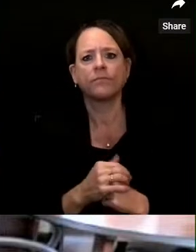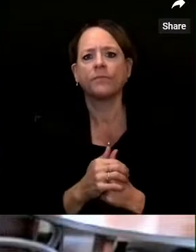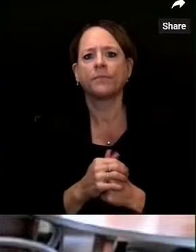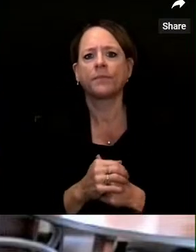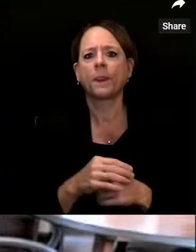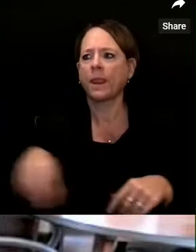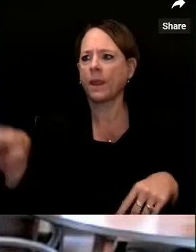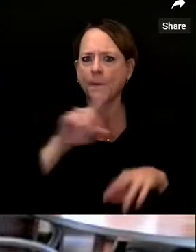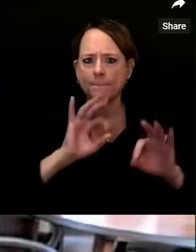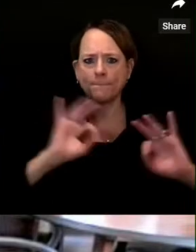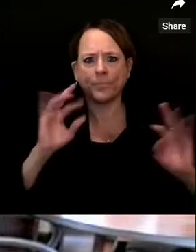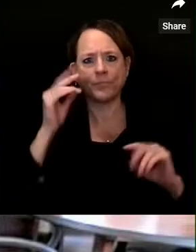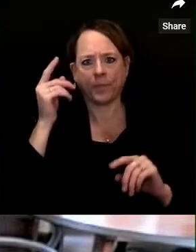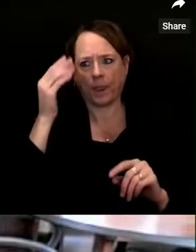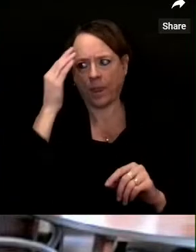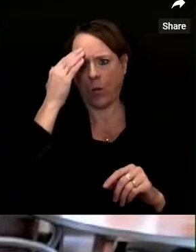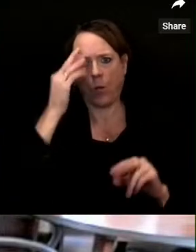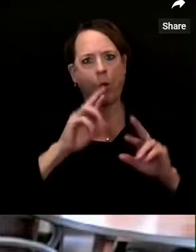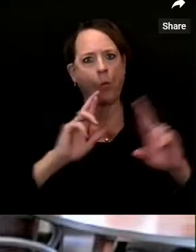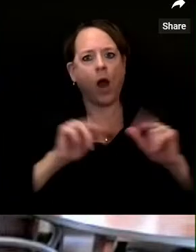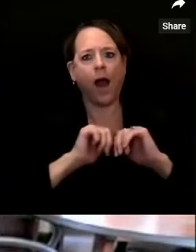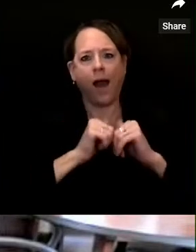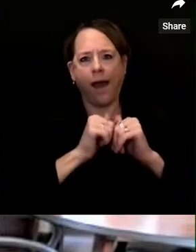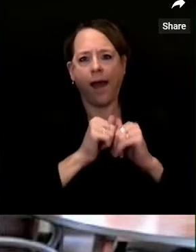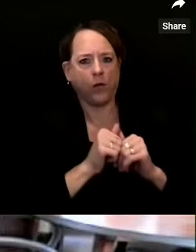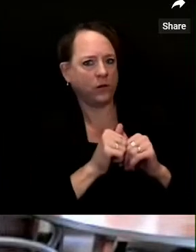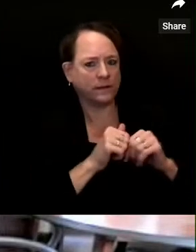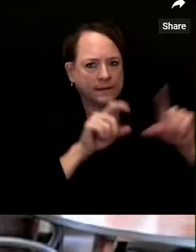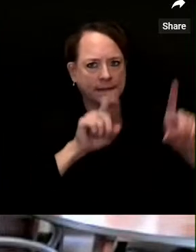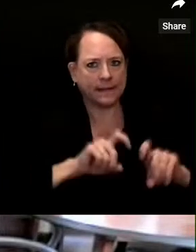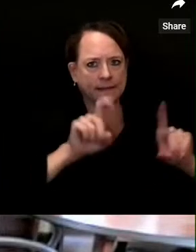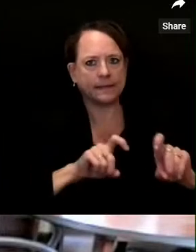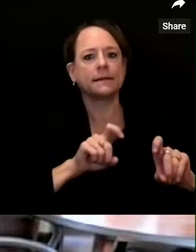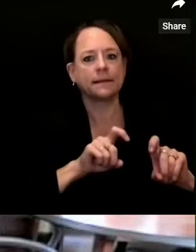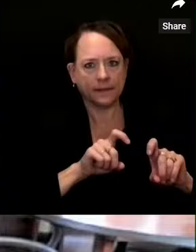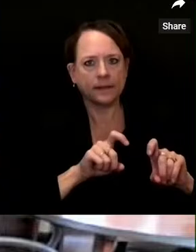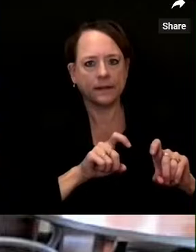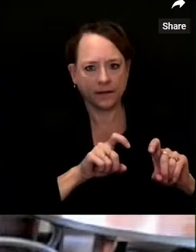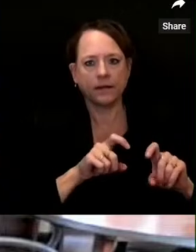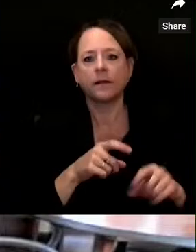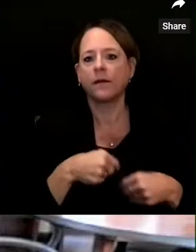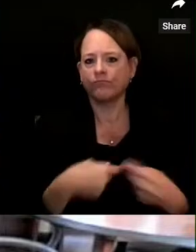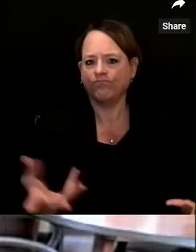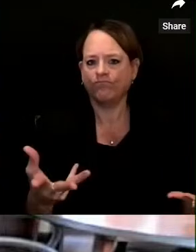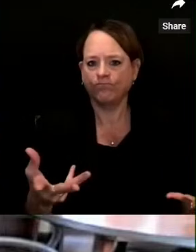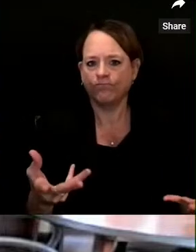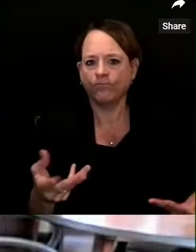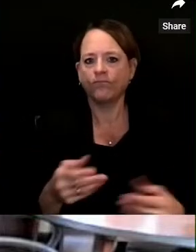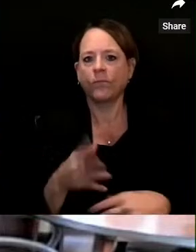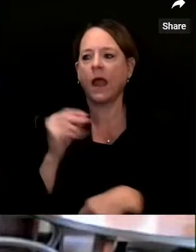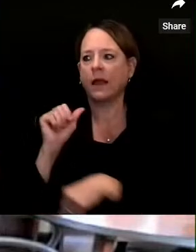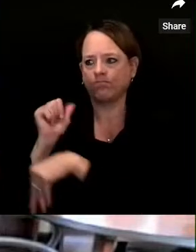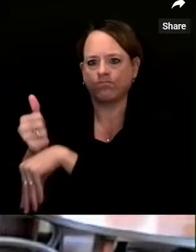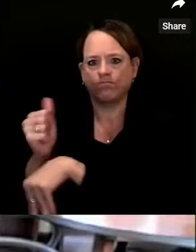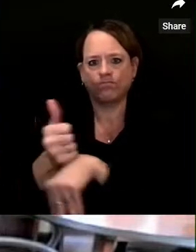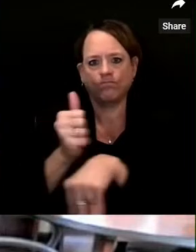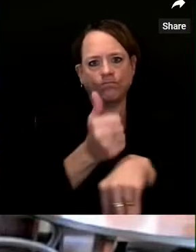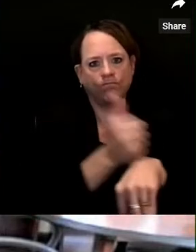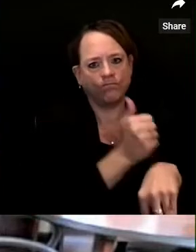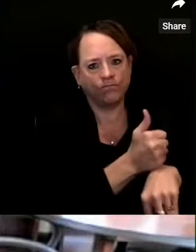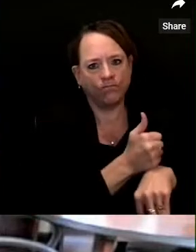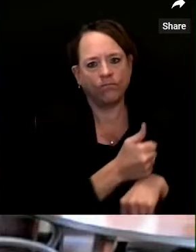know when they have positive cases and can take appropriate steps. We also know that it's important for all of us to